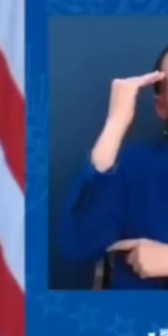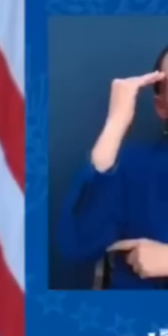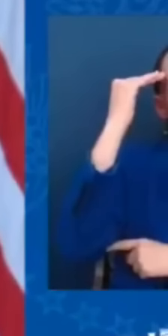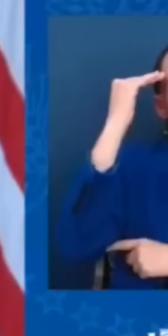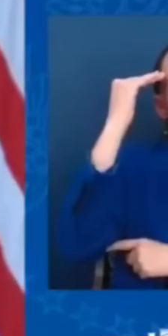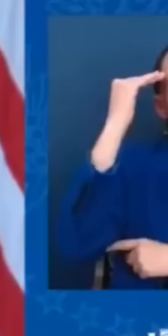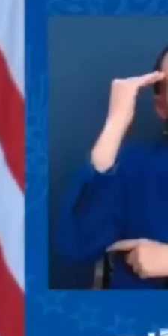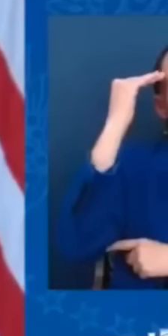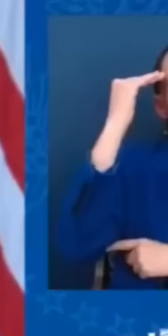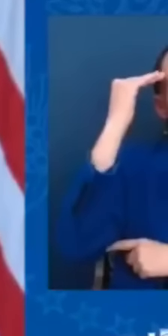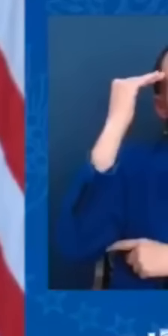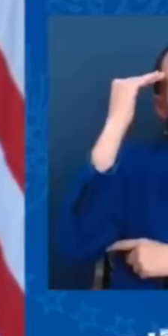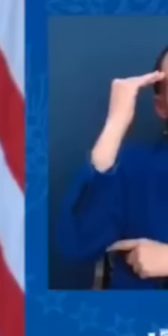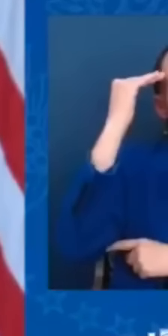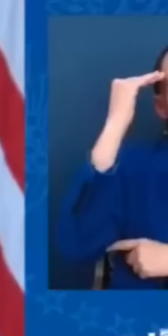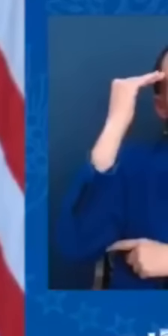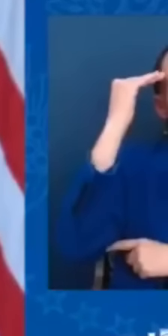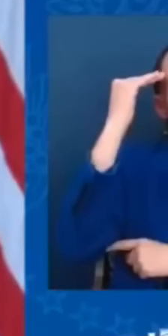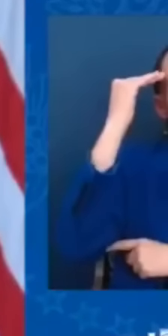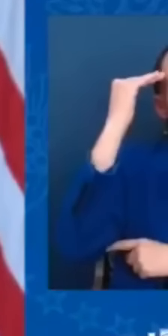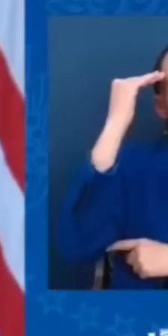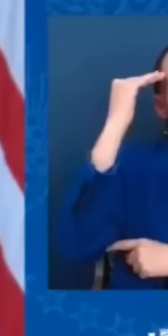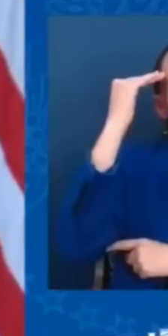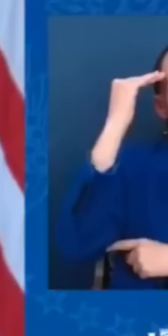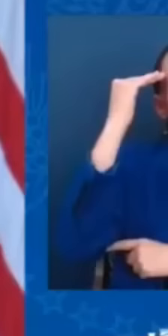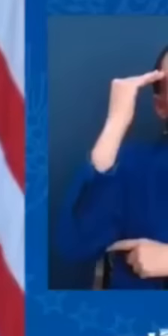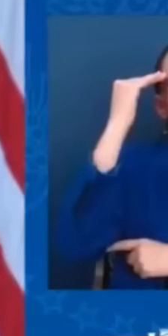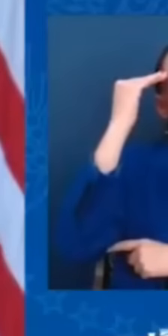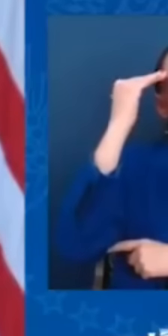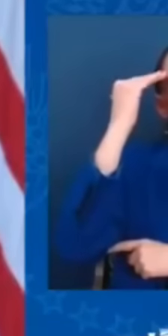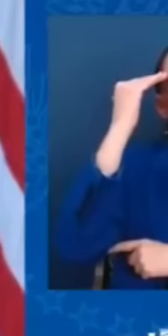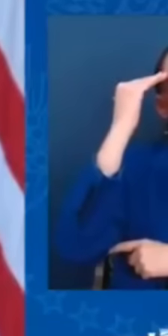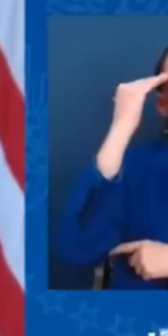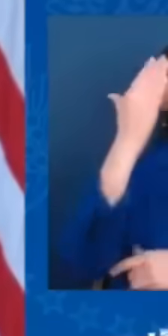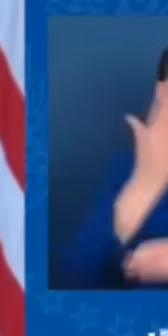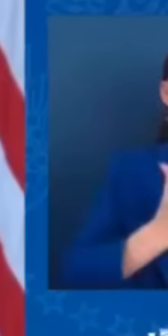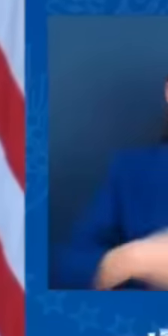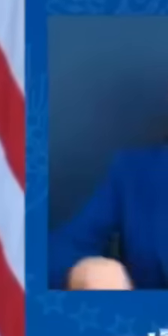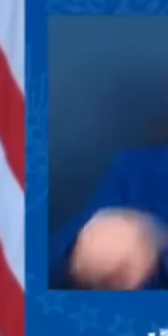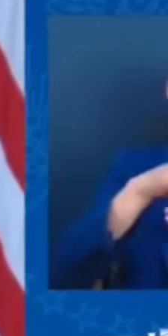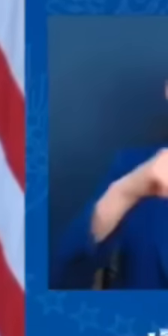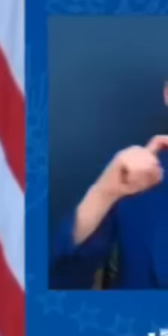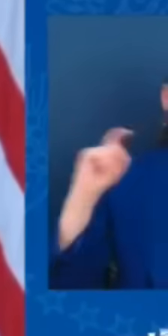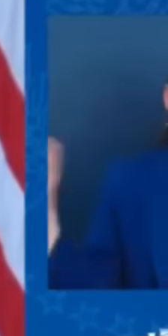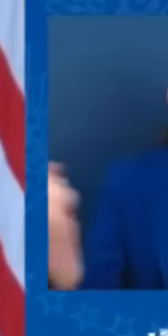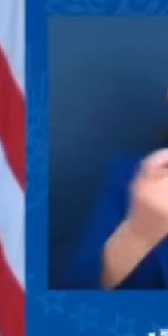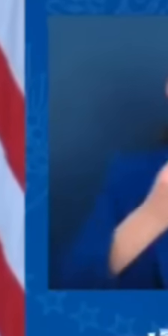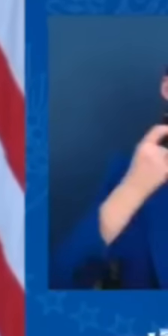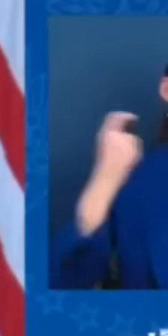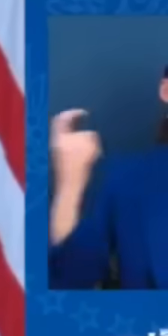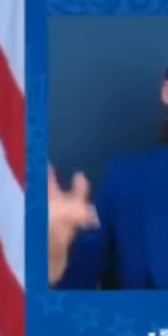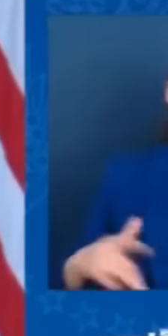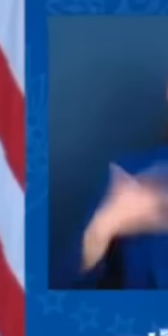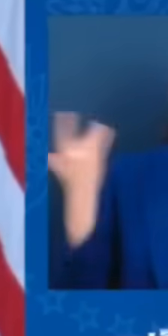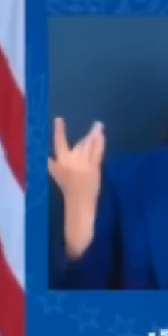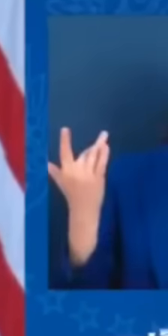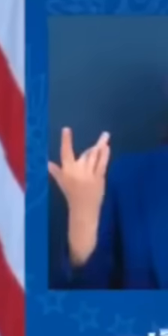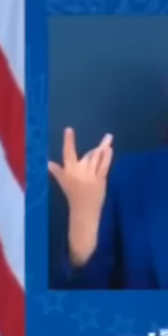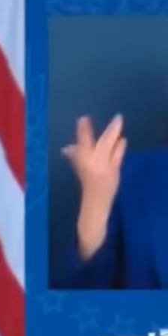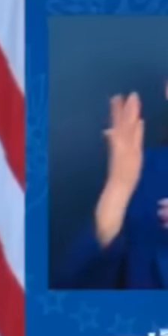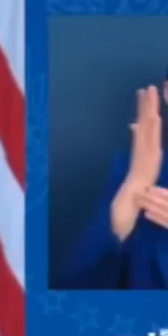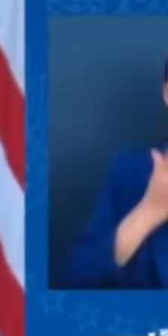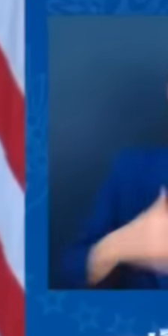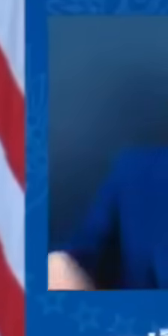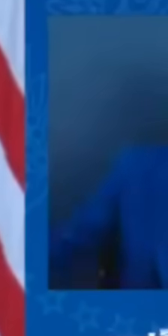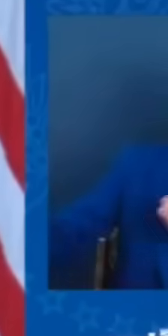Oh, yeah, and the internet is a perfect example of this. Campaigns are contests of competing